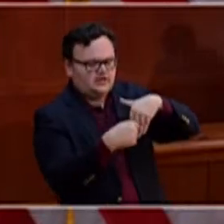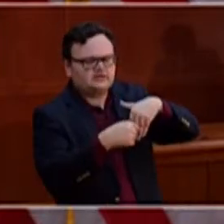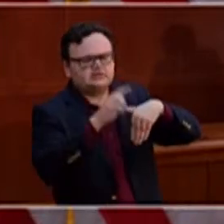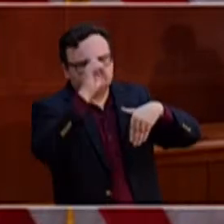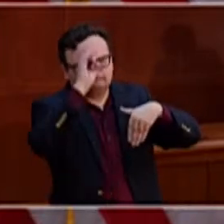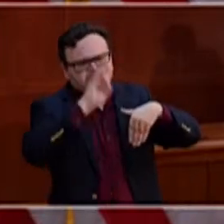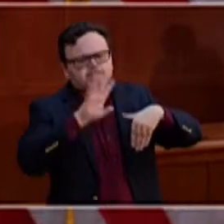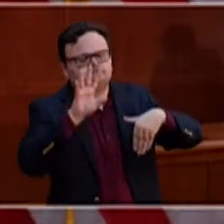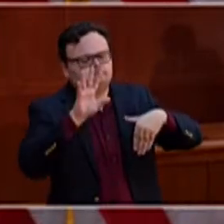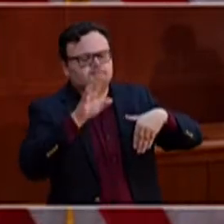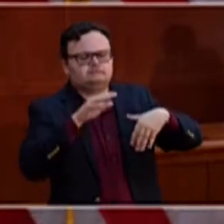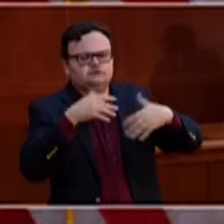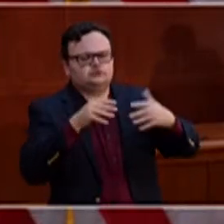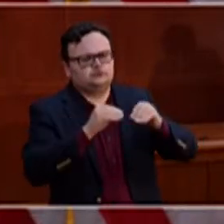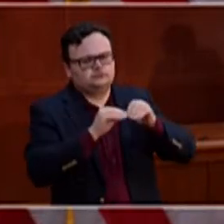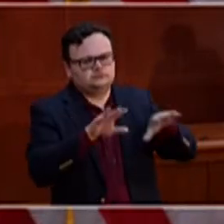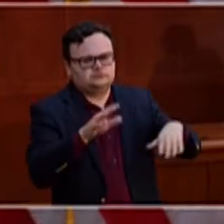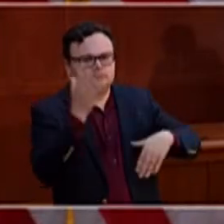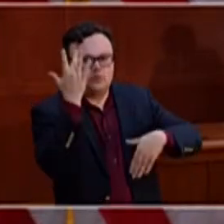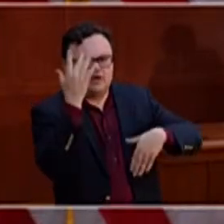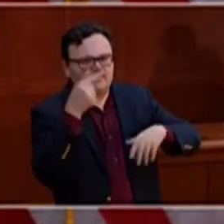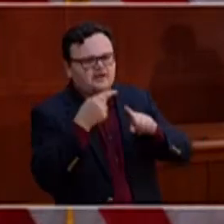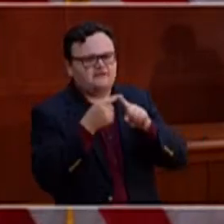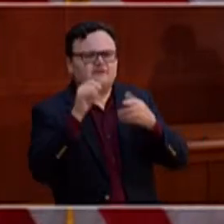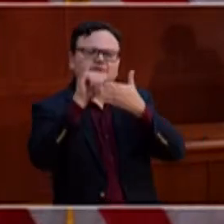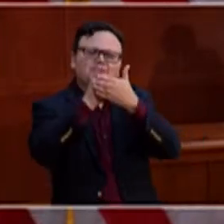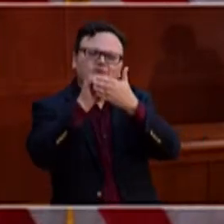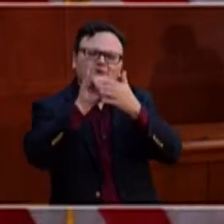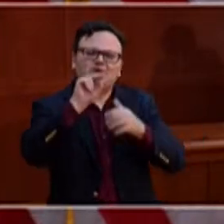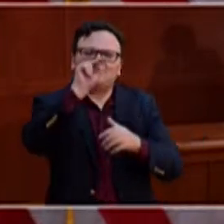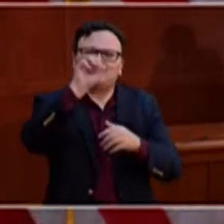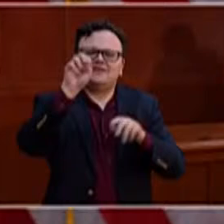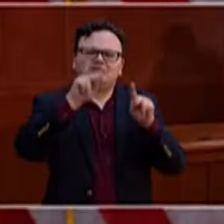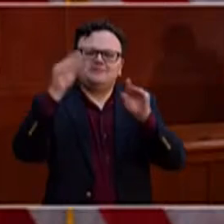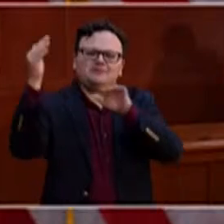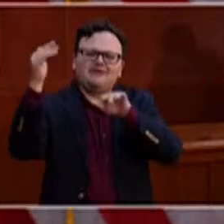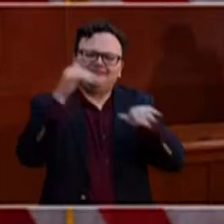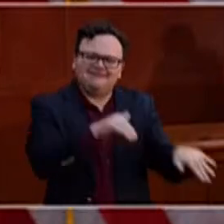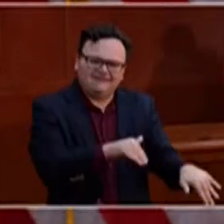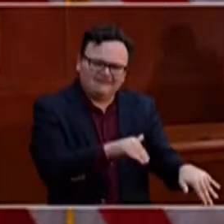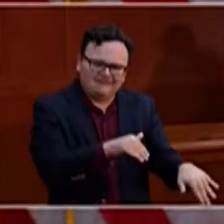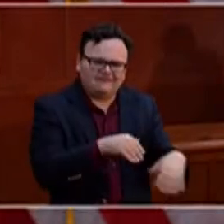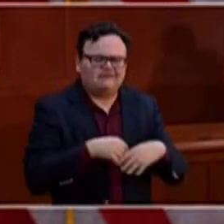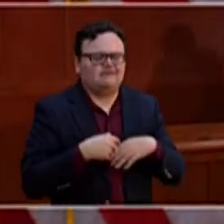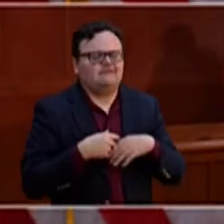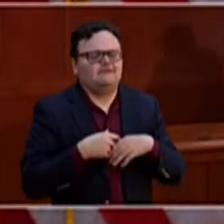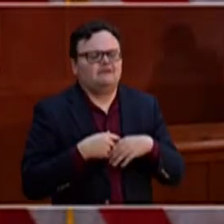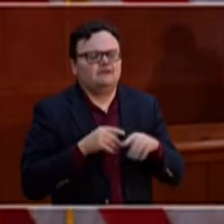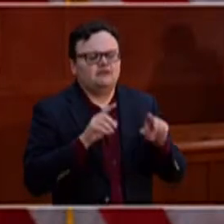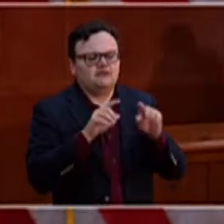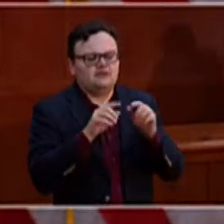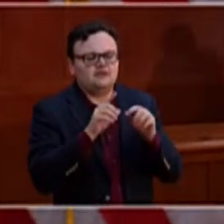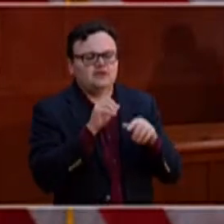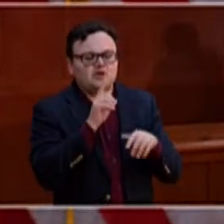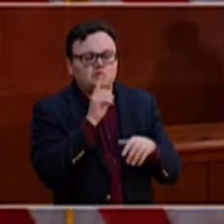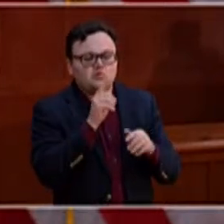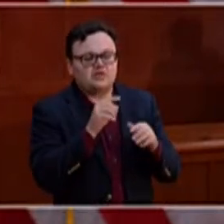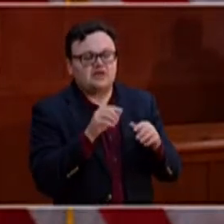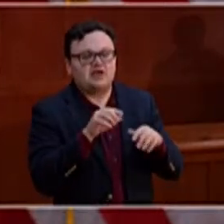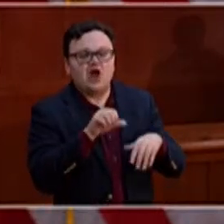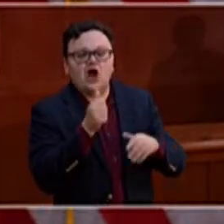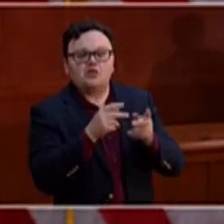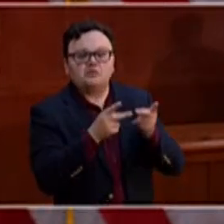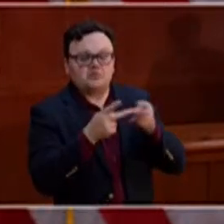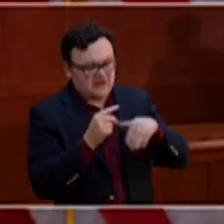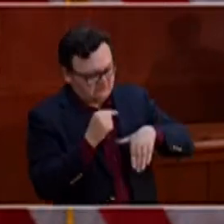outbreak, and I think that was largely transplanted from the Northeast. The rest of the state had a relatively modest outbreak then, and I think